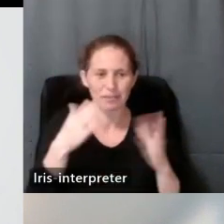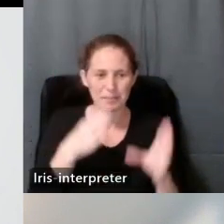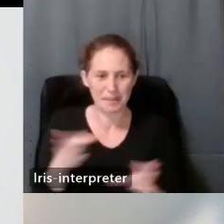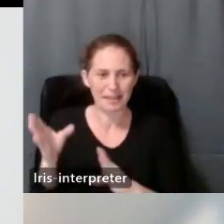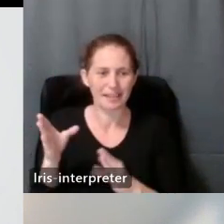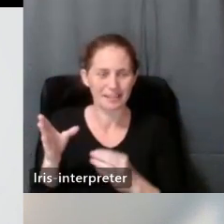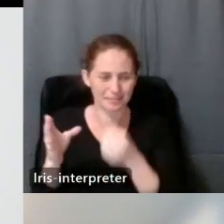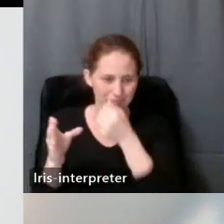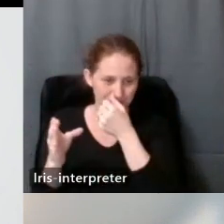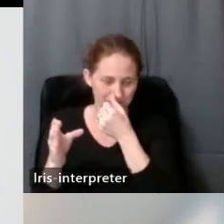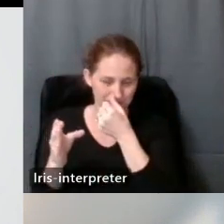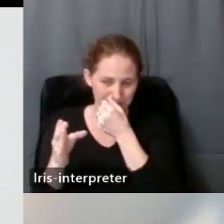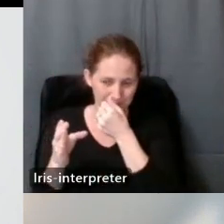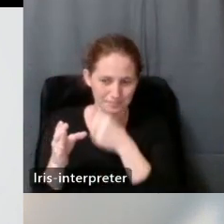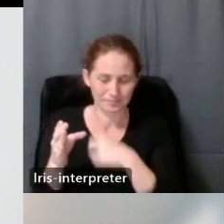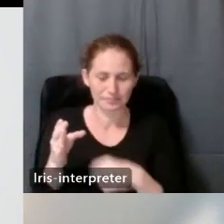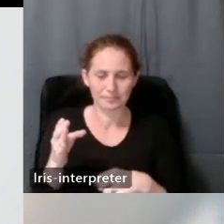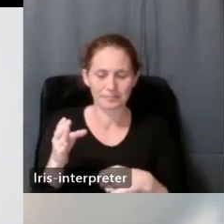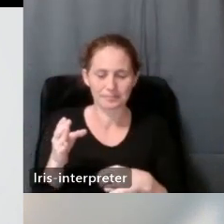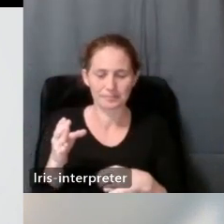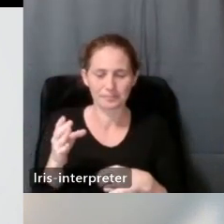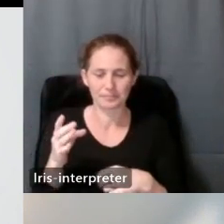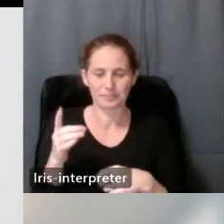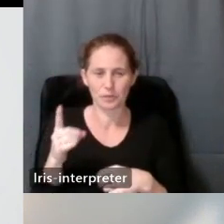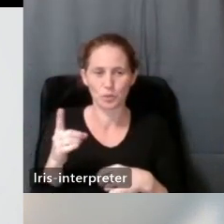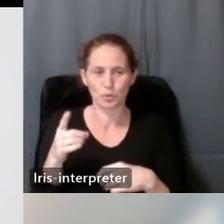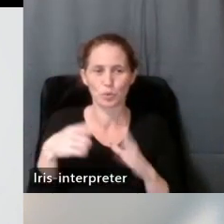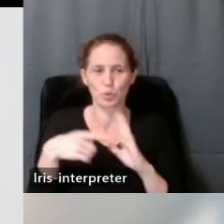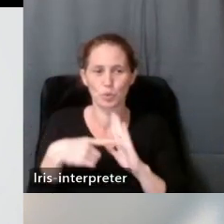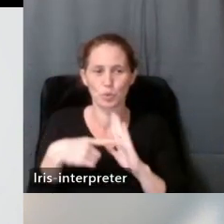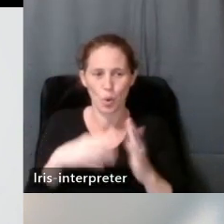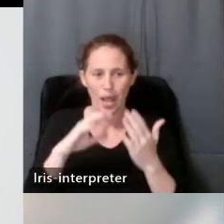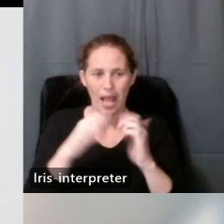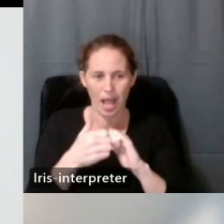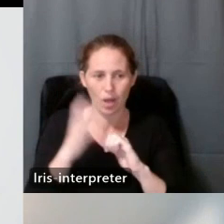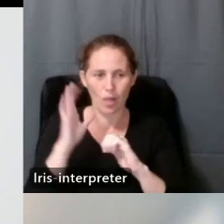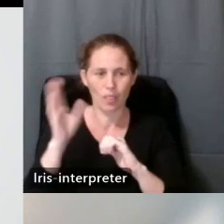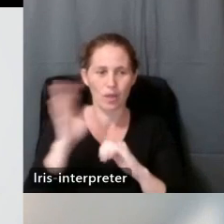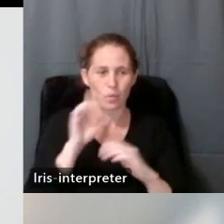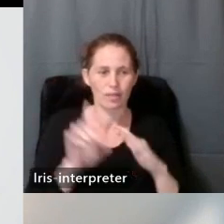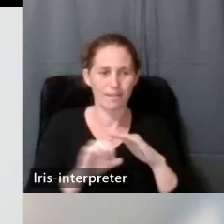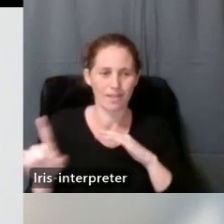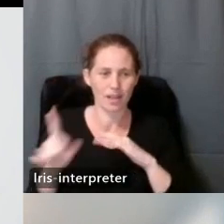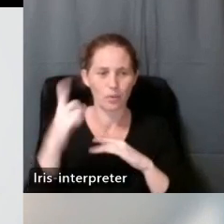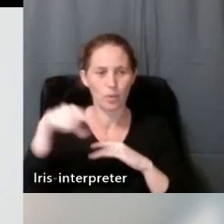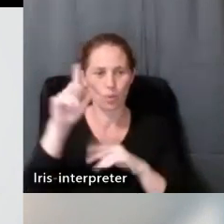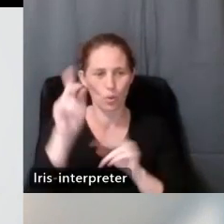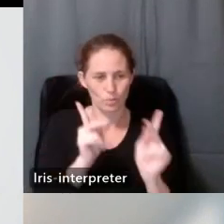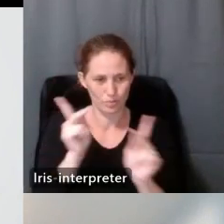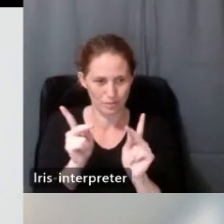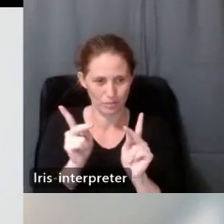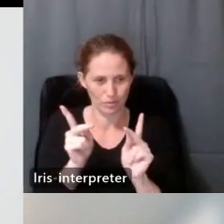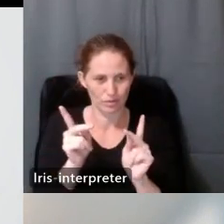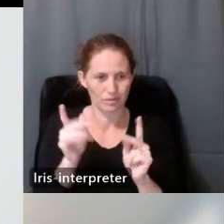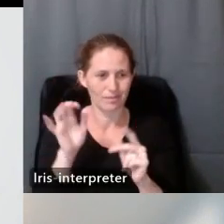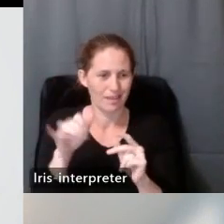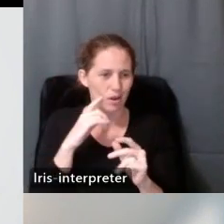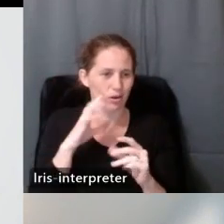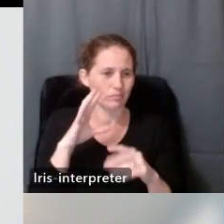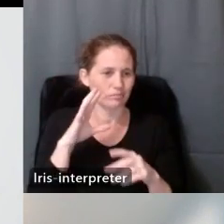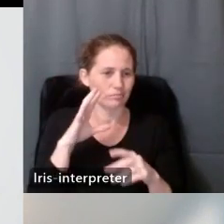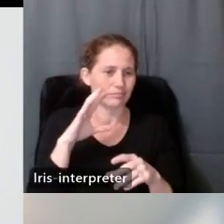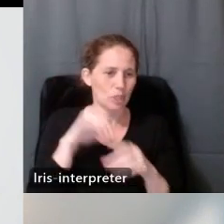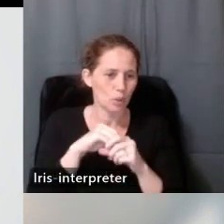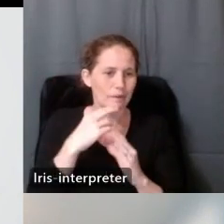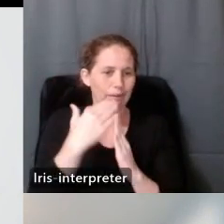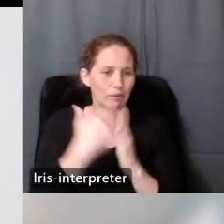plan to state how they were going to evacuate those individuals that are on the registry.